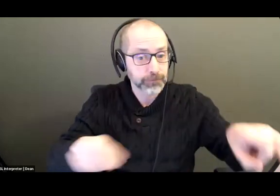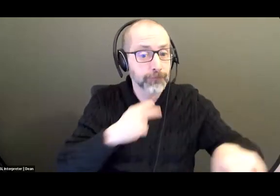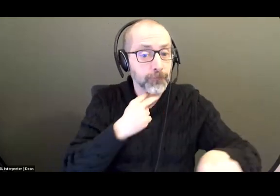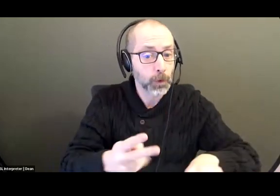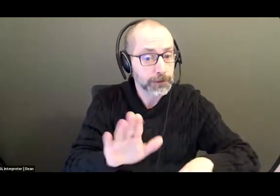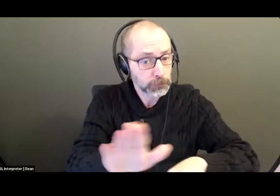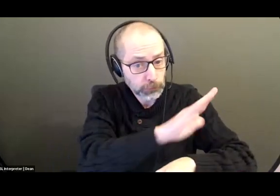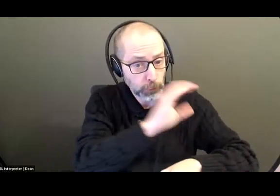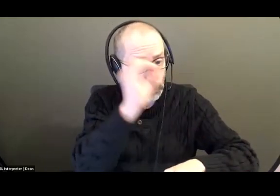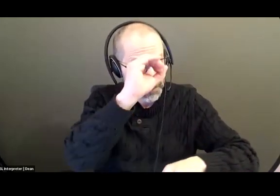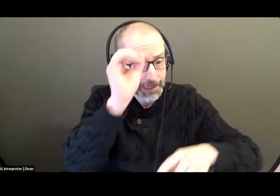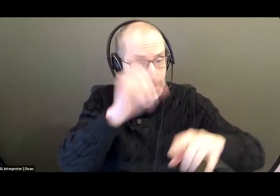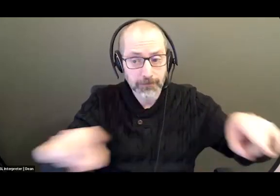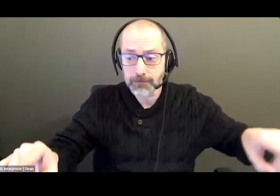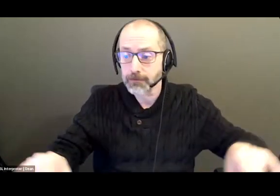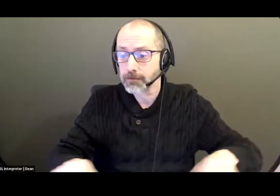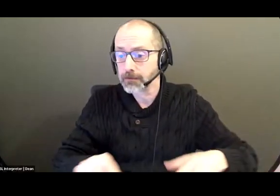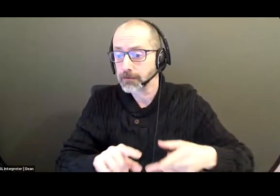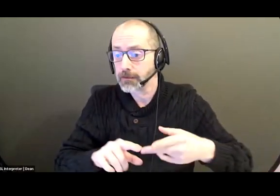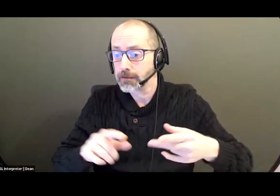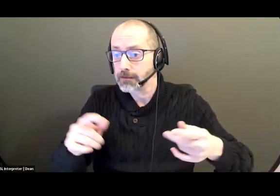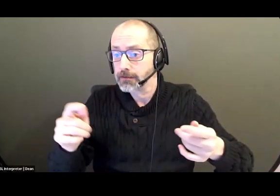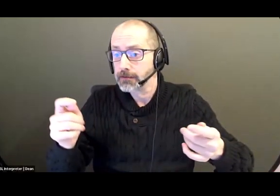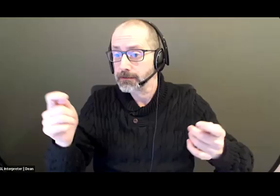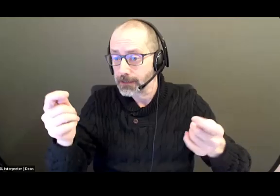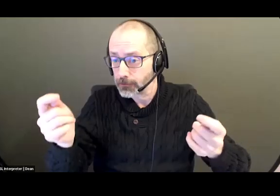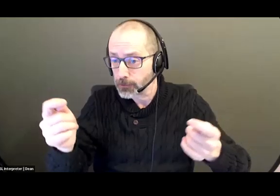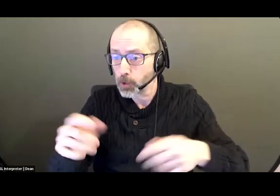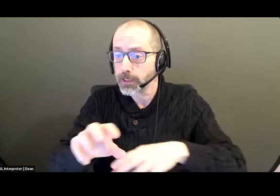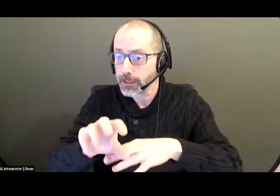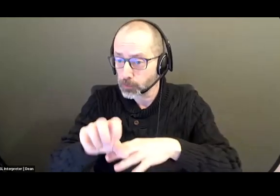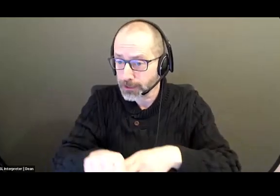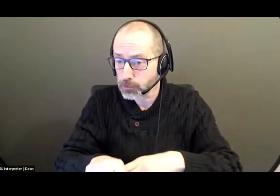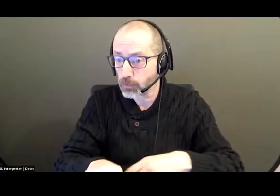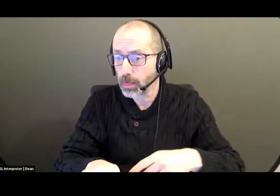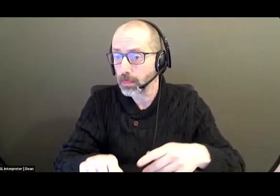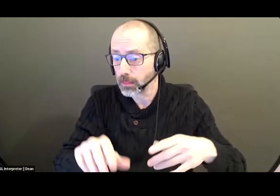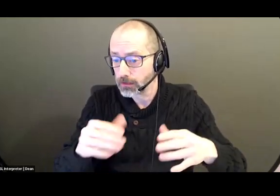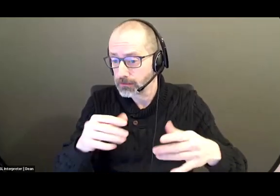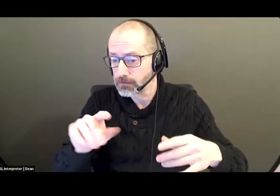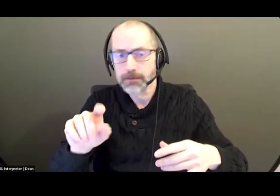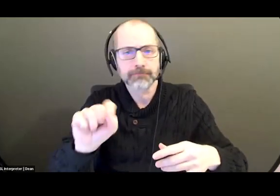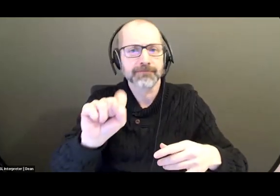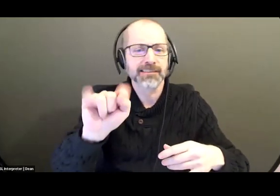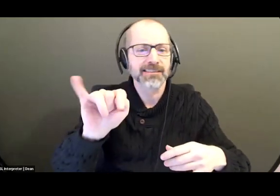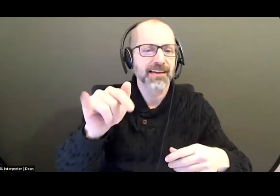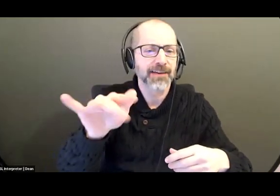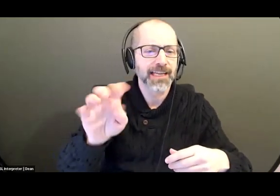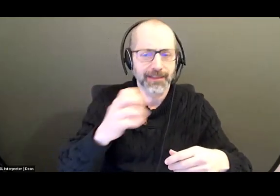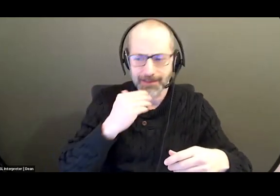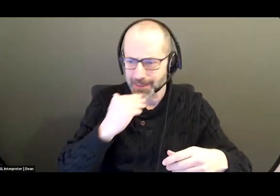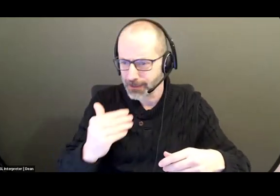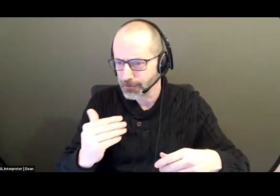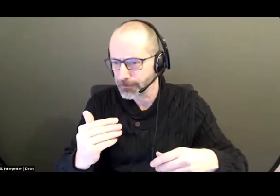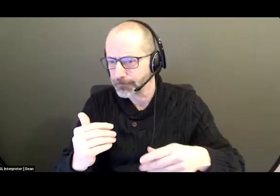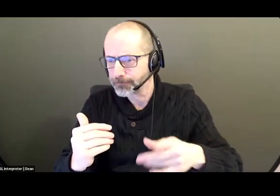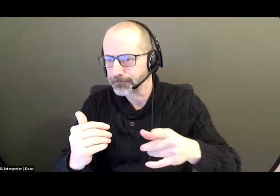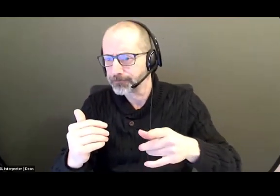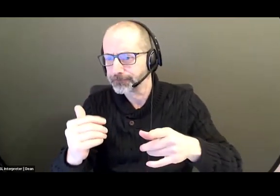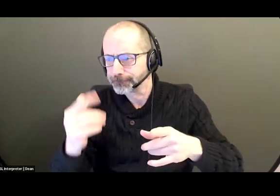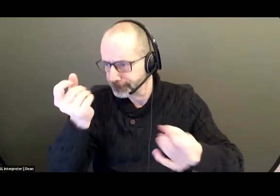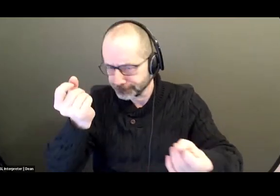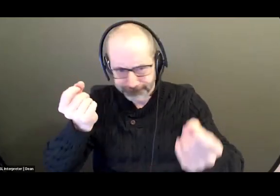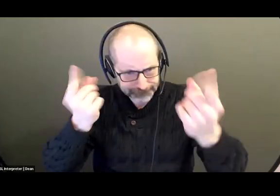I feel like humility is such a big one. Diverse voices, yeah. Ceremony and ritual,